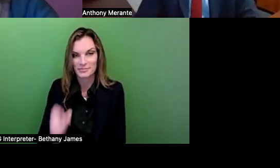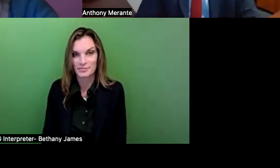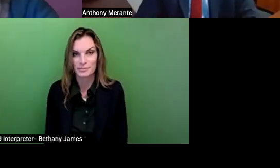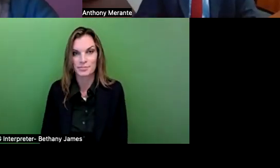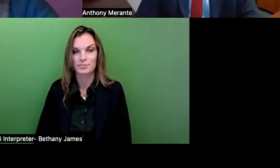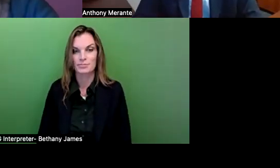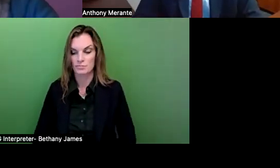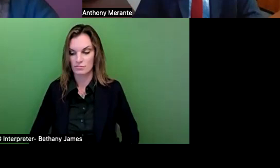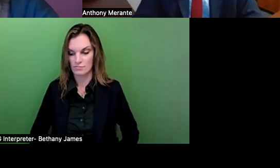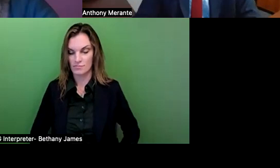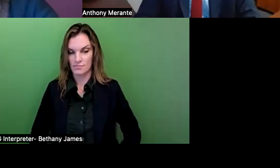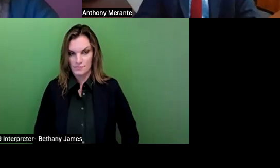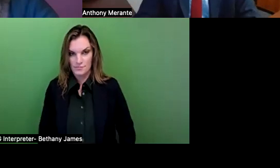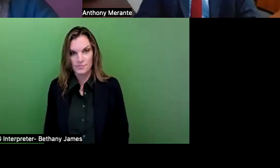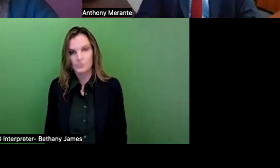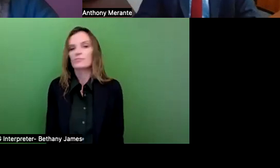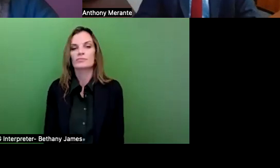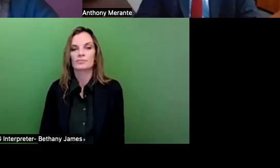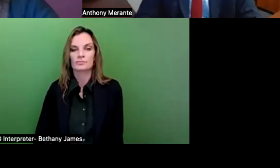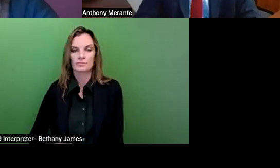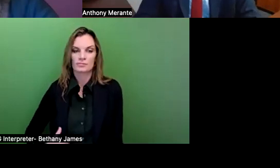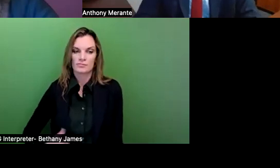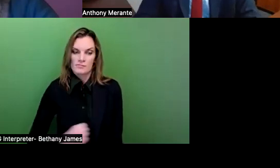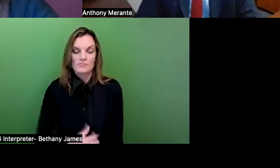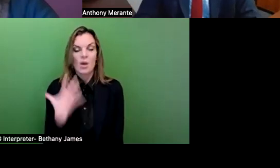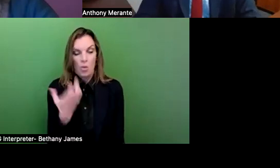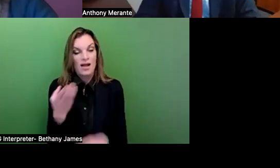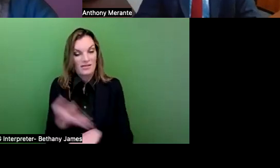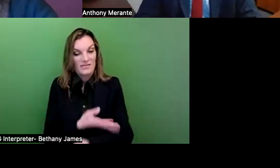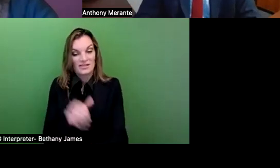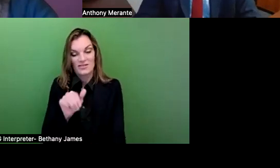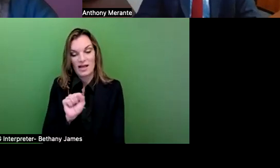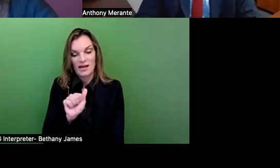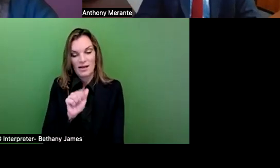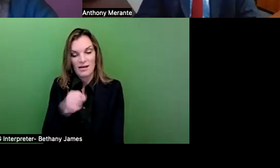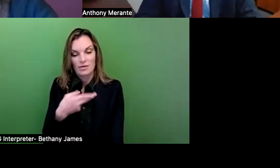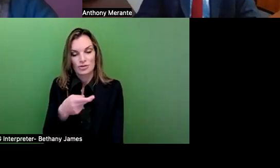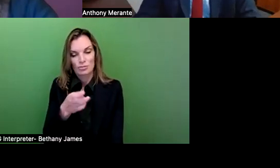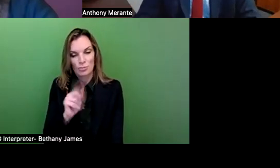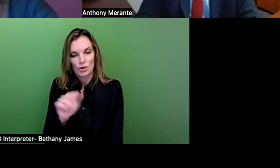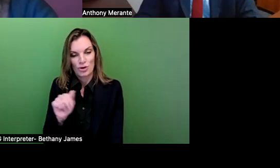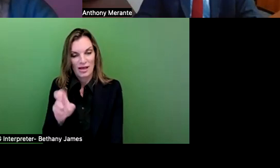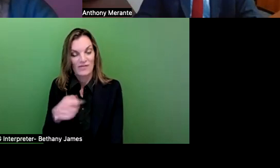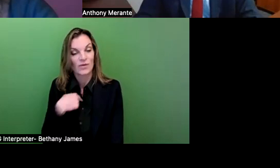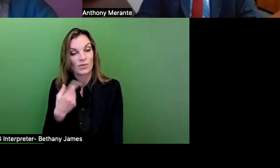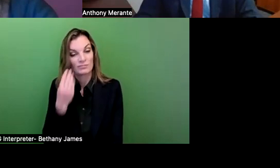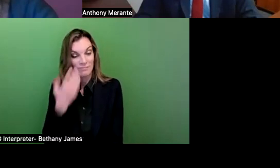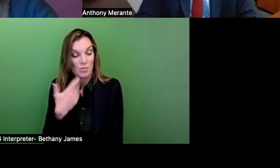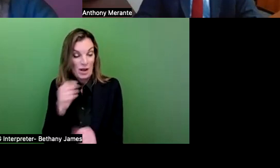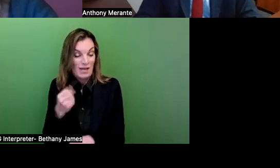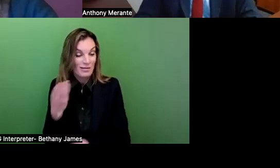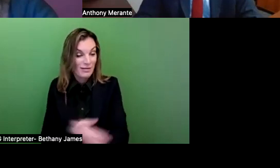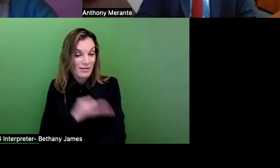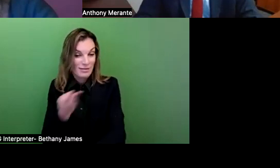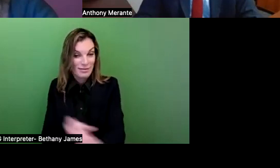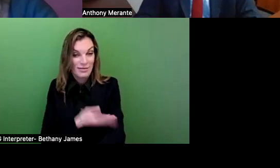Well, I'm all for fixing up Ashburton Avenue, but again, it goes back to the same old problem: is you can do whatever you want in terms of development. If